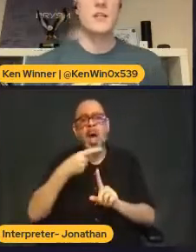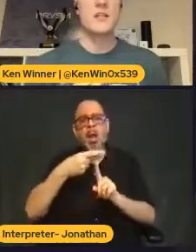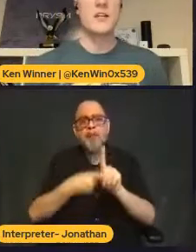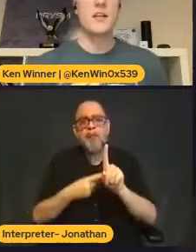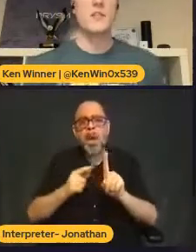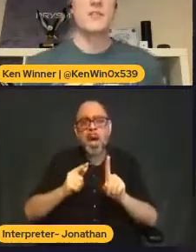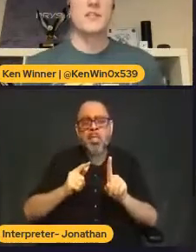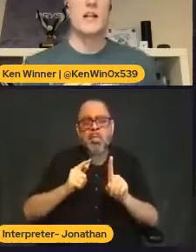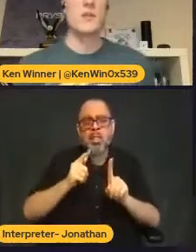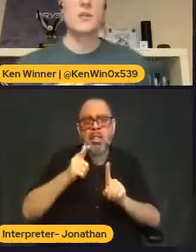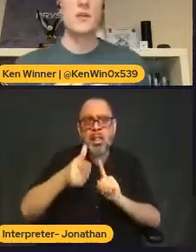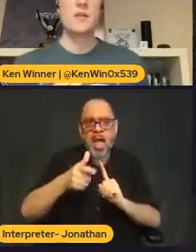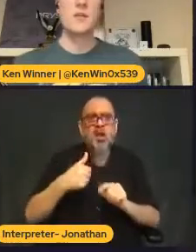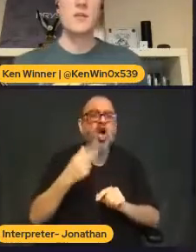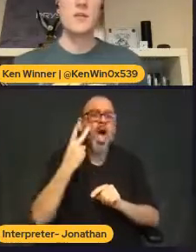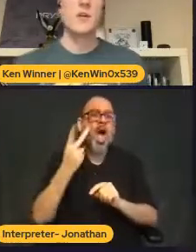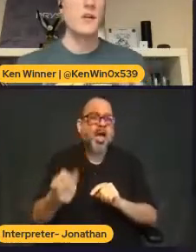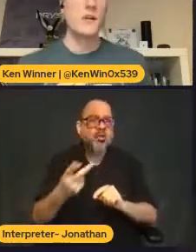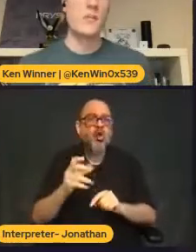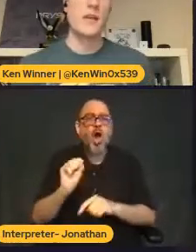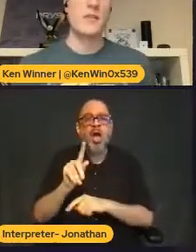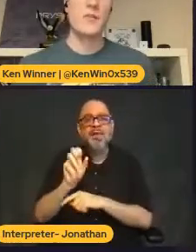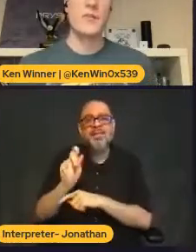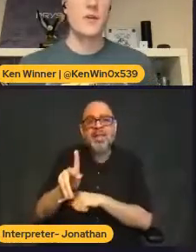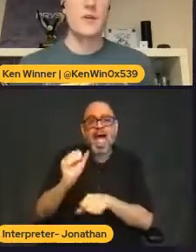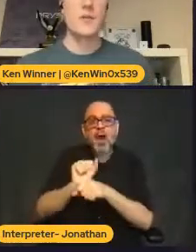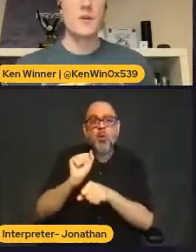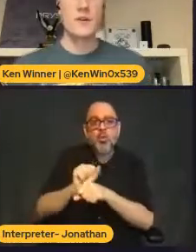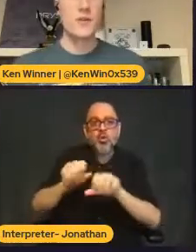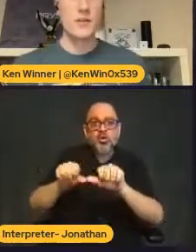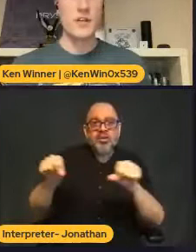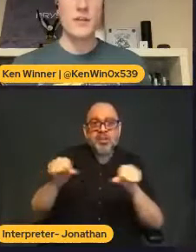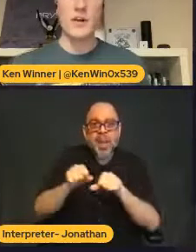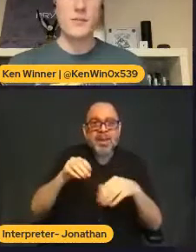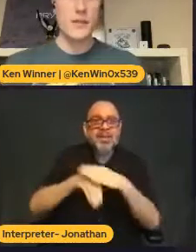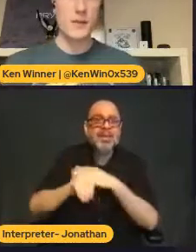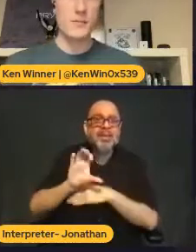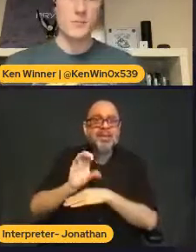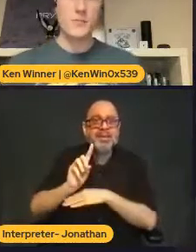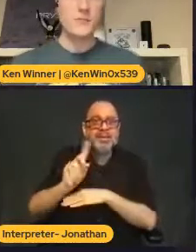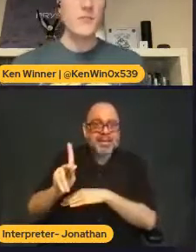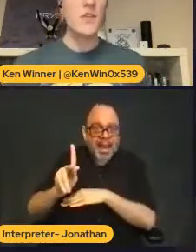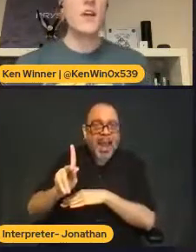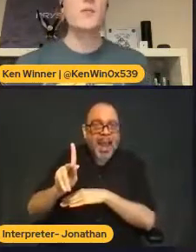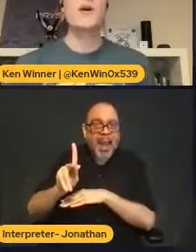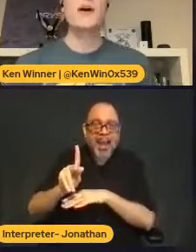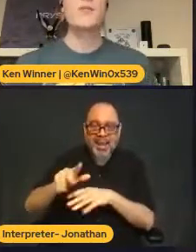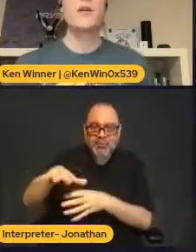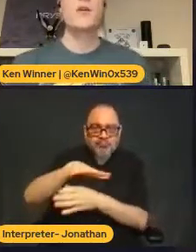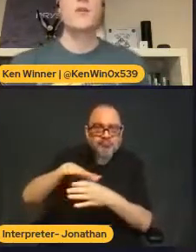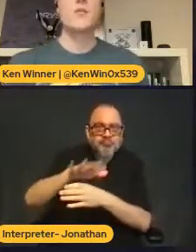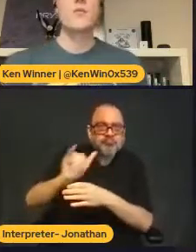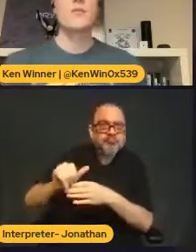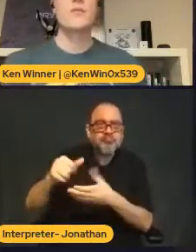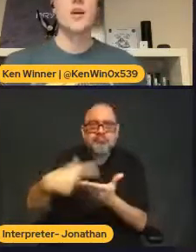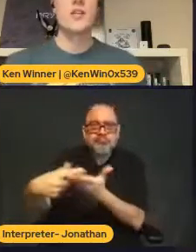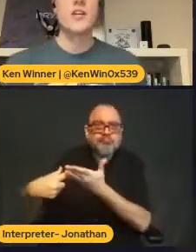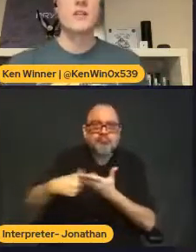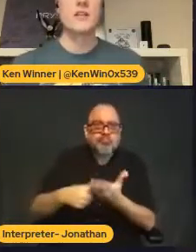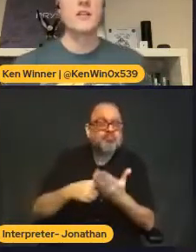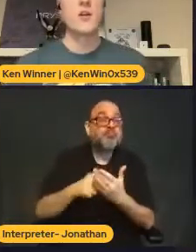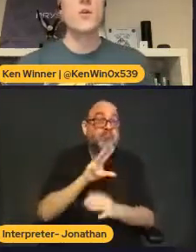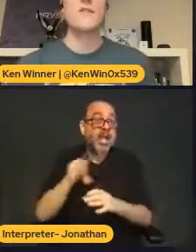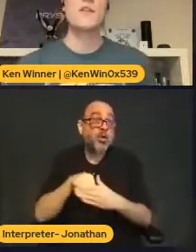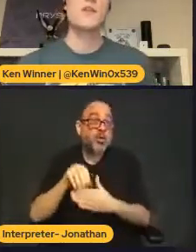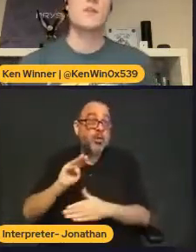the CDK dev Slack workspace. So Matthew, one of the hosts today, right? And talking about how to make our own